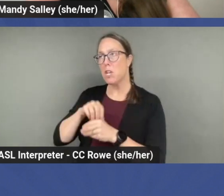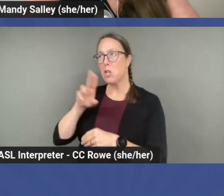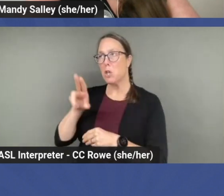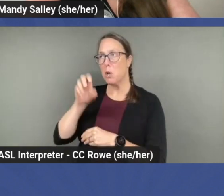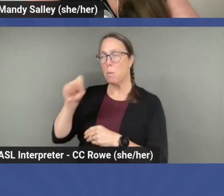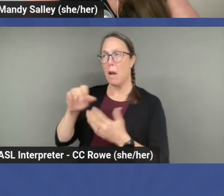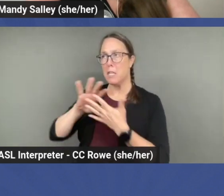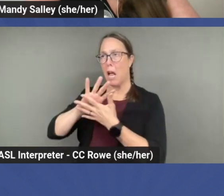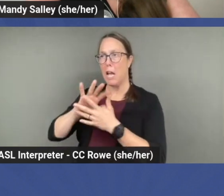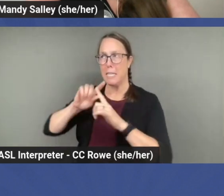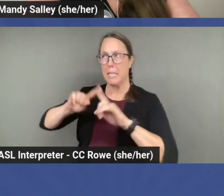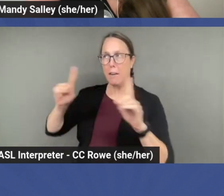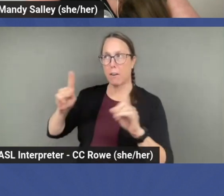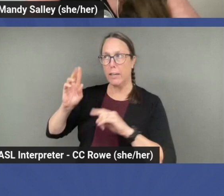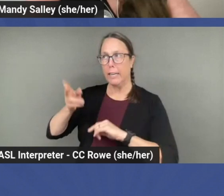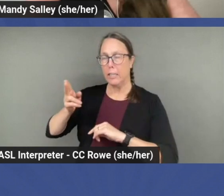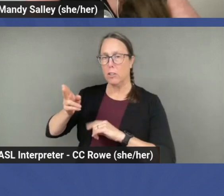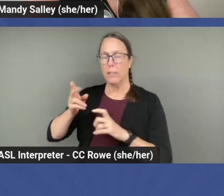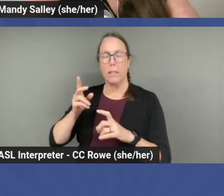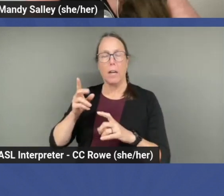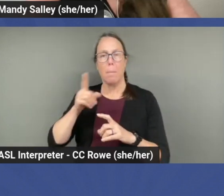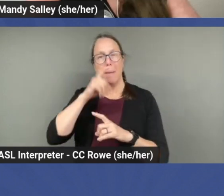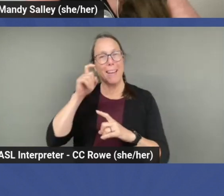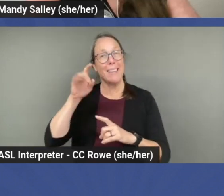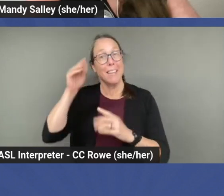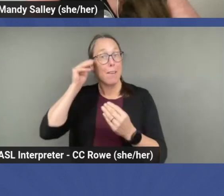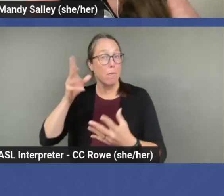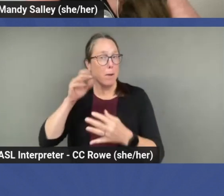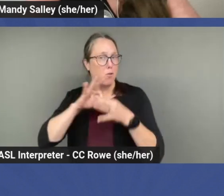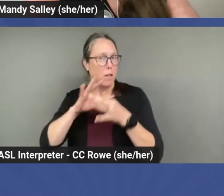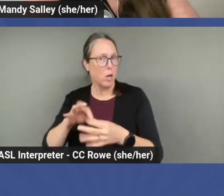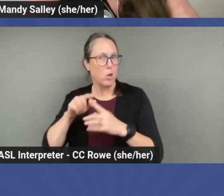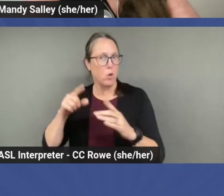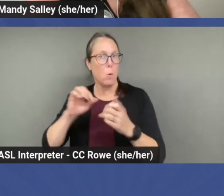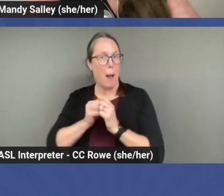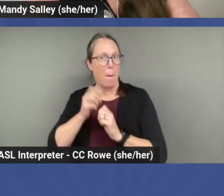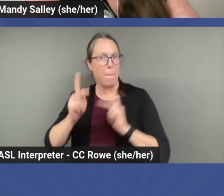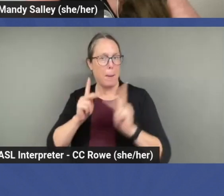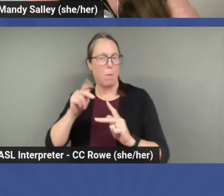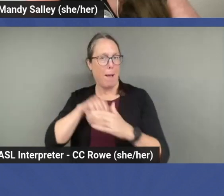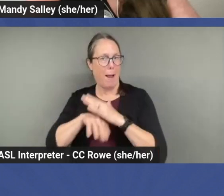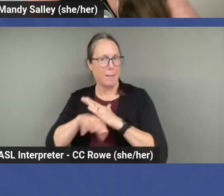that information itself has been censored on how people were accessing